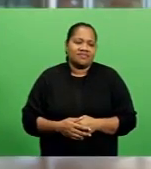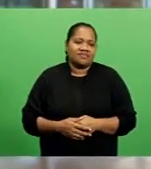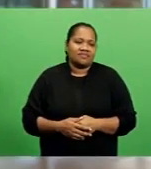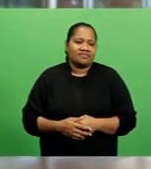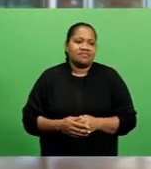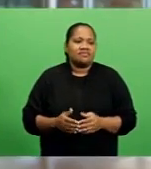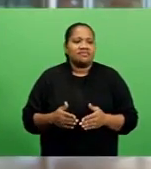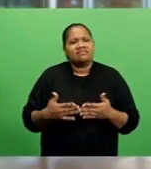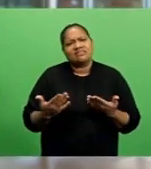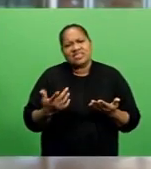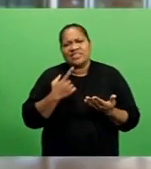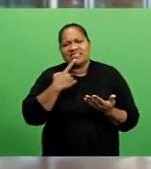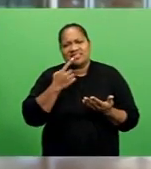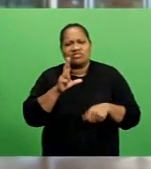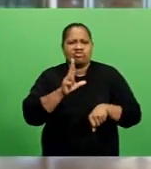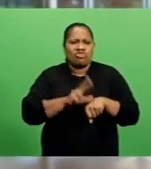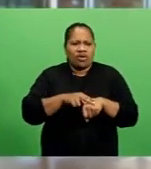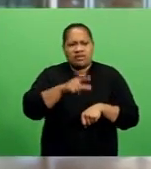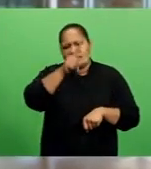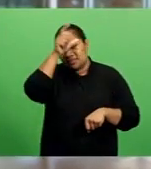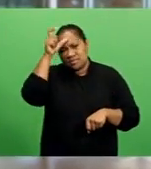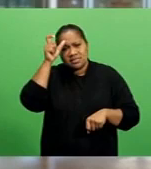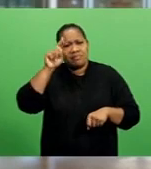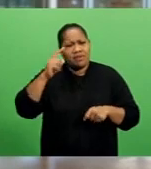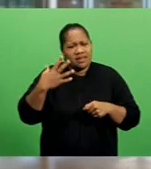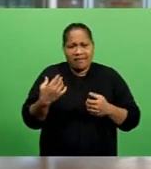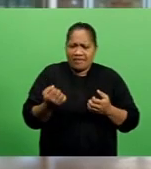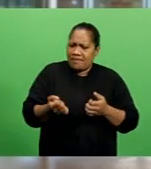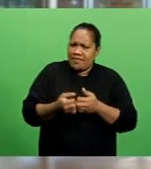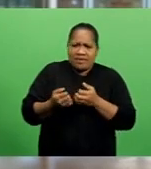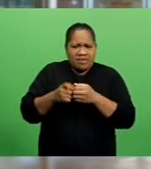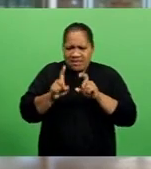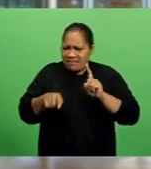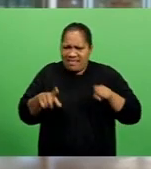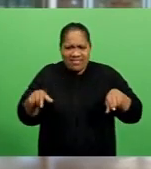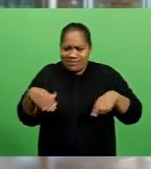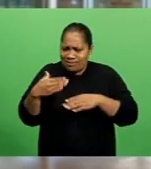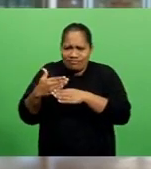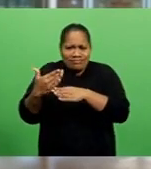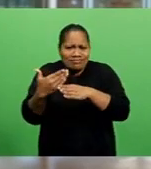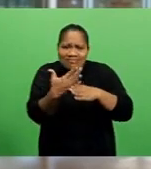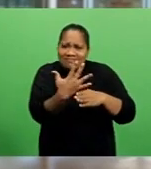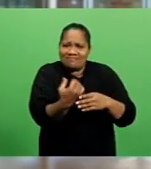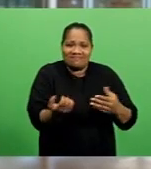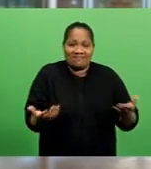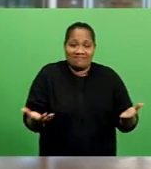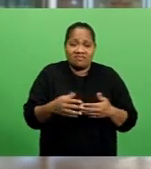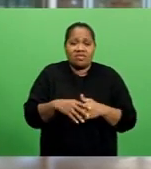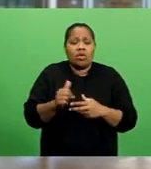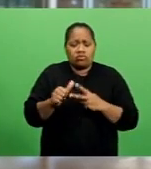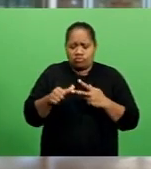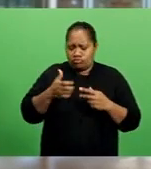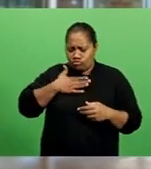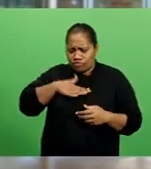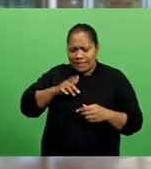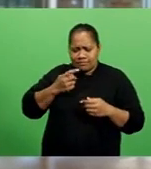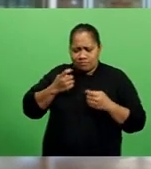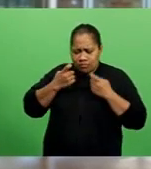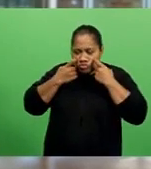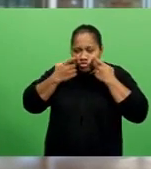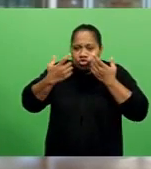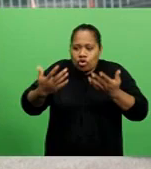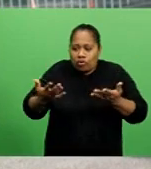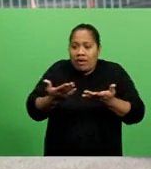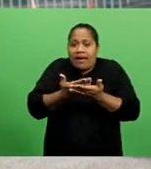doctors, nurses, but there are many other interesting careers, and also we try to show them the pathway to get to